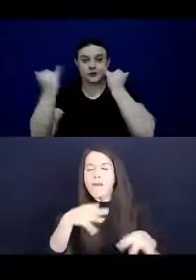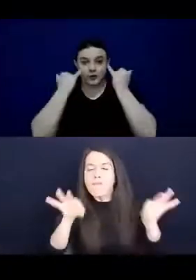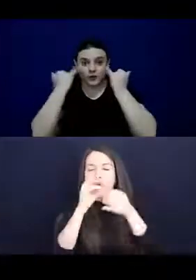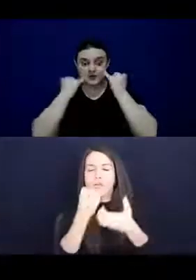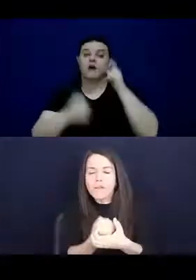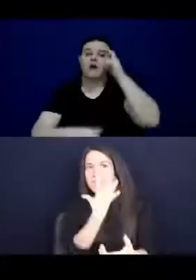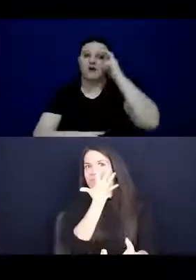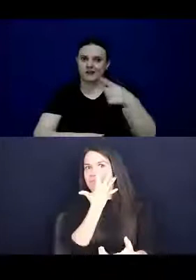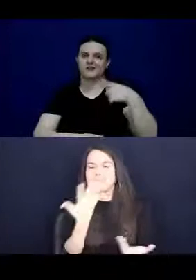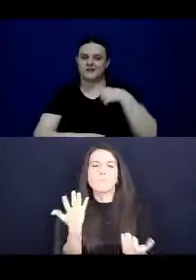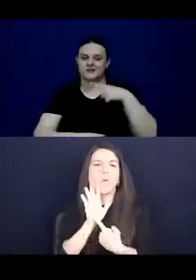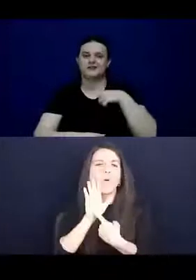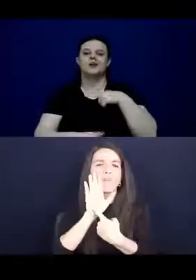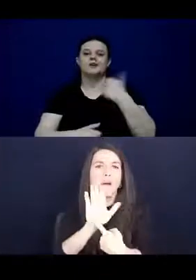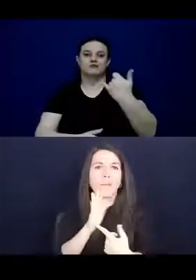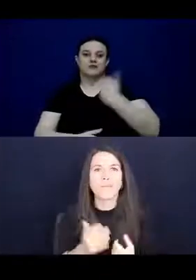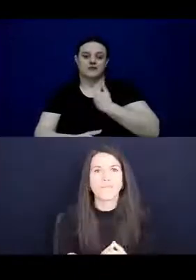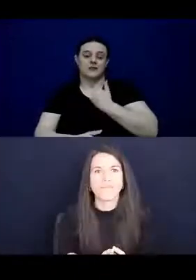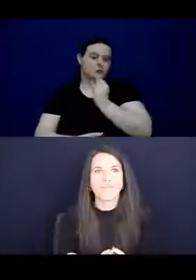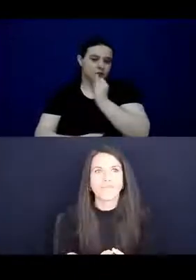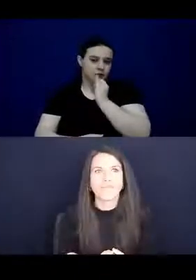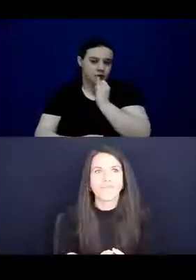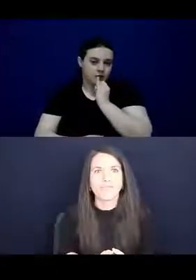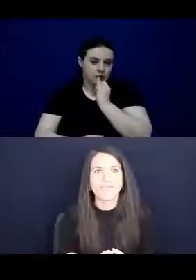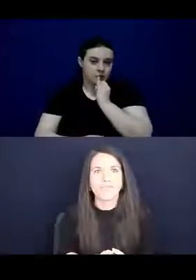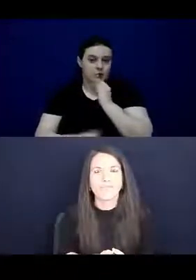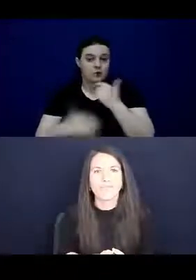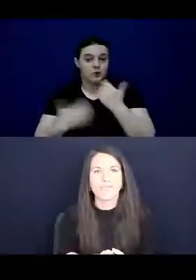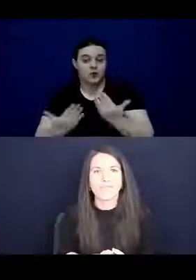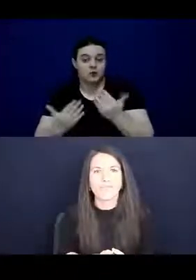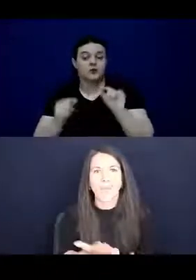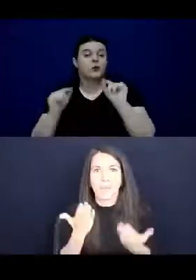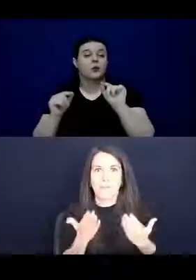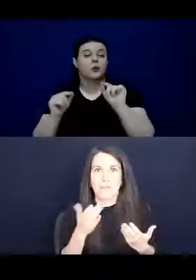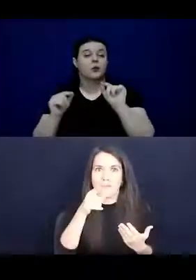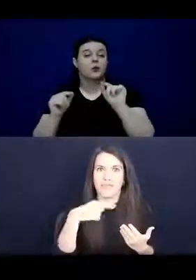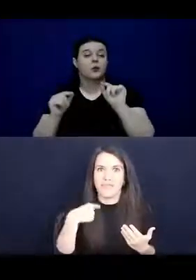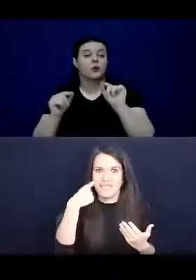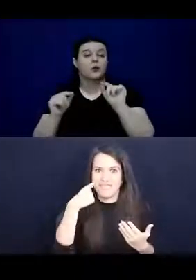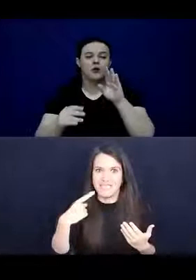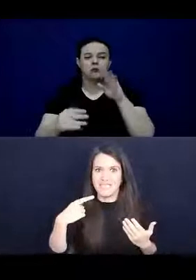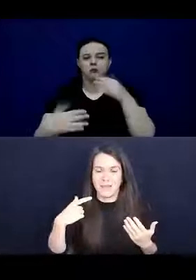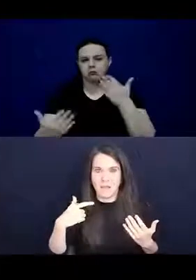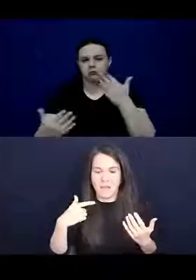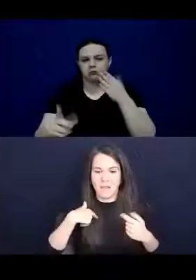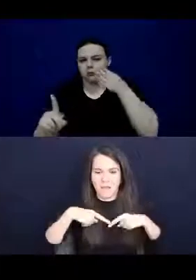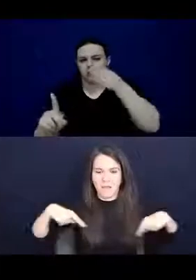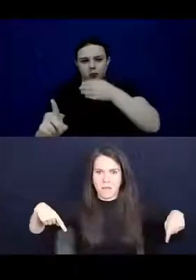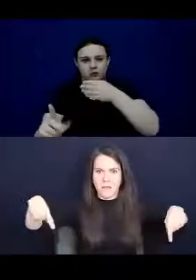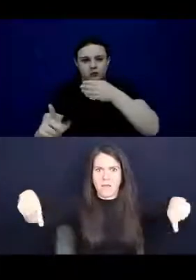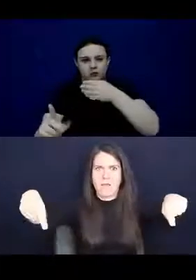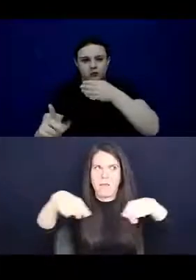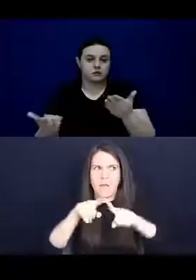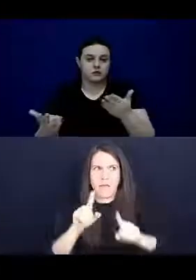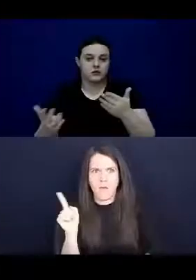example, you may attempt to detect particular landmarks in the environment. So where am I? Am I in an office at the moment? Have I